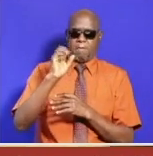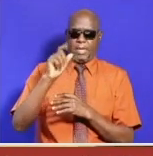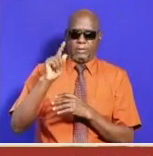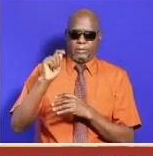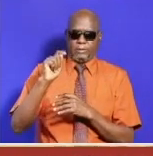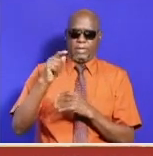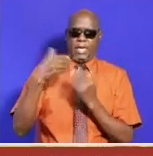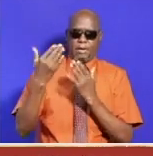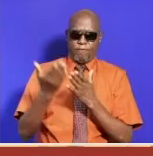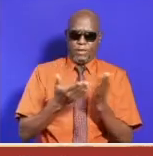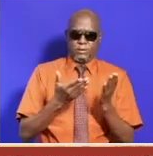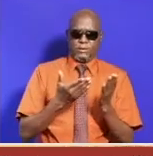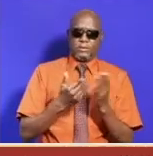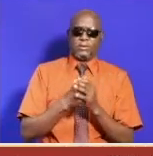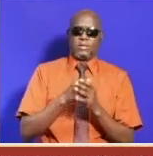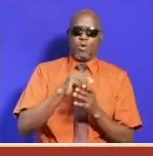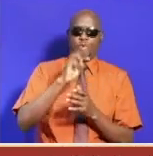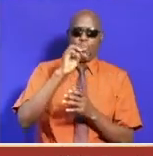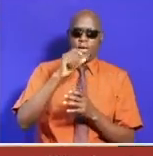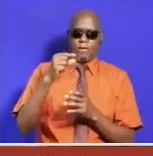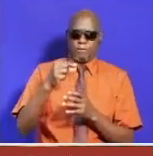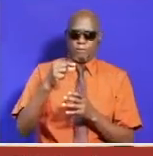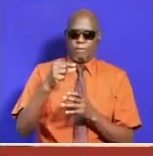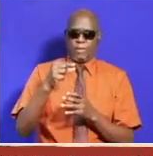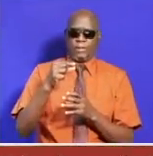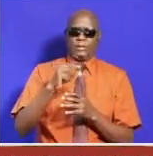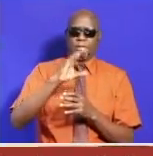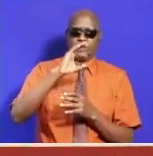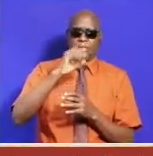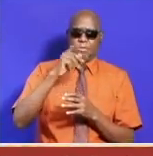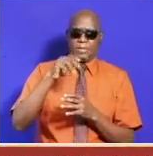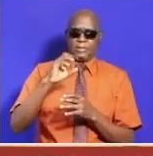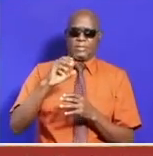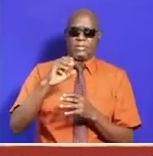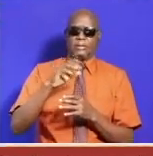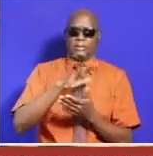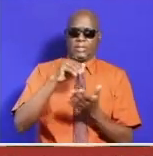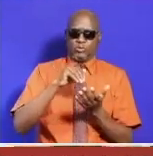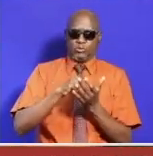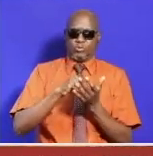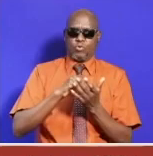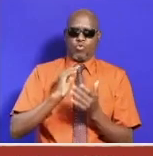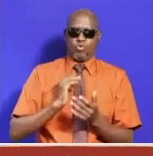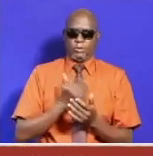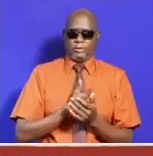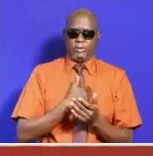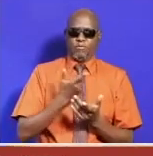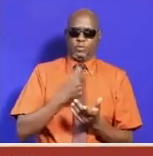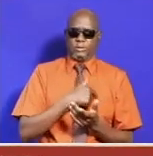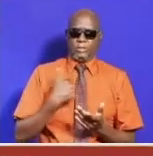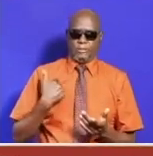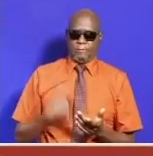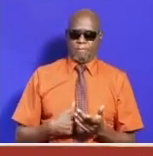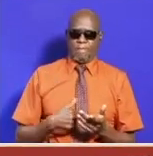the invitation of Wang Yi, the member of the Political Bureau of the CPC Central Committee and Minister of Foreign Affairs for China.